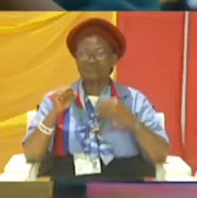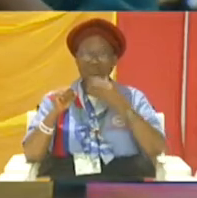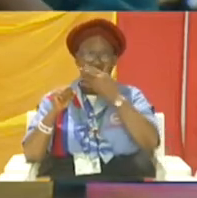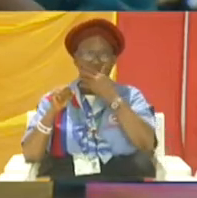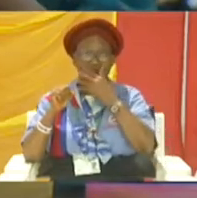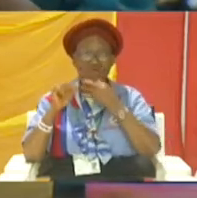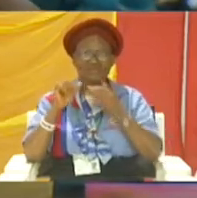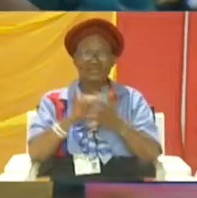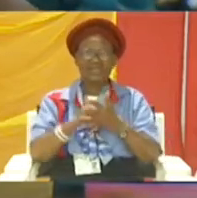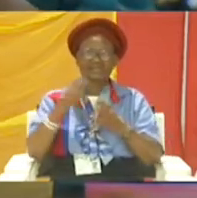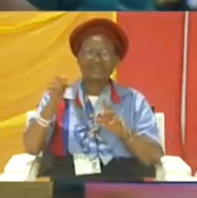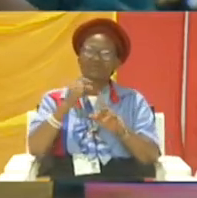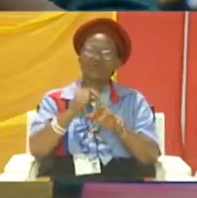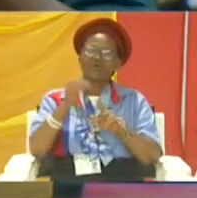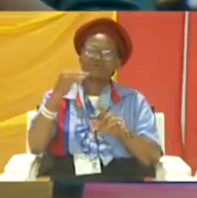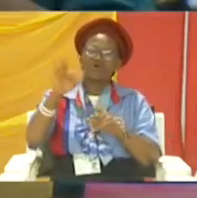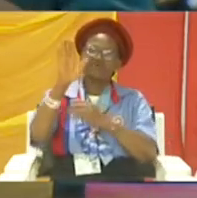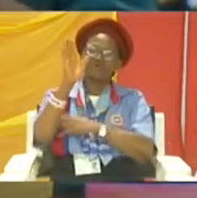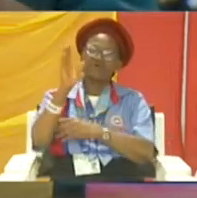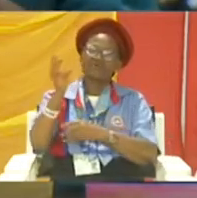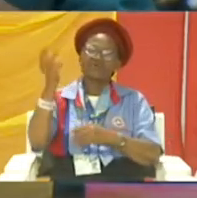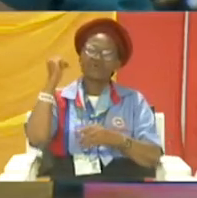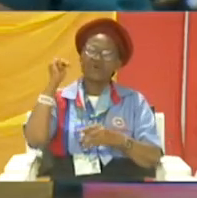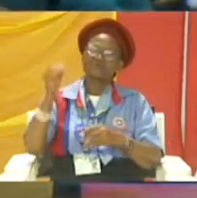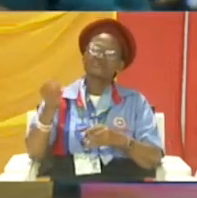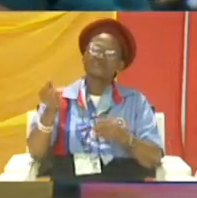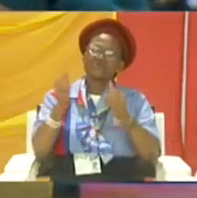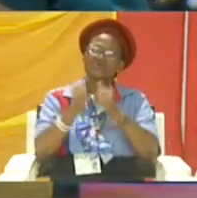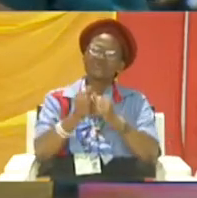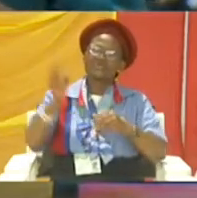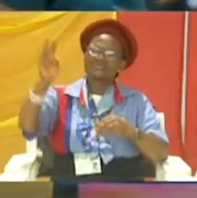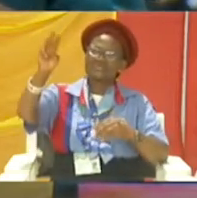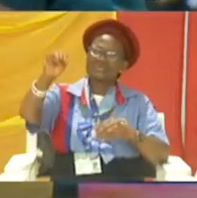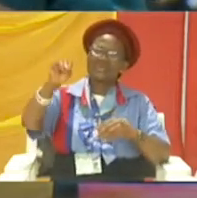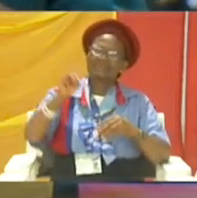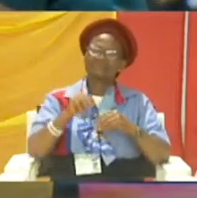the word of God was with him.